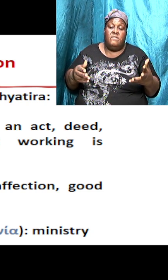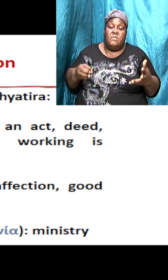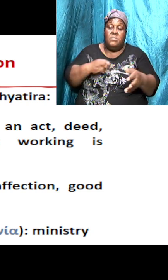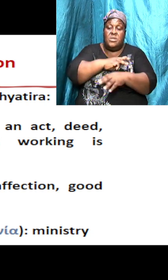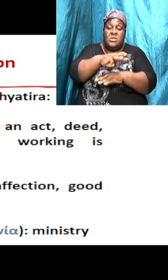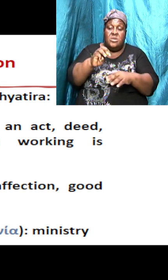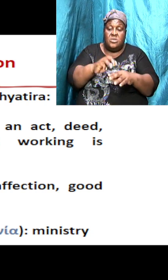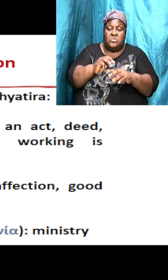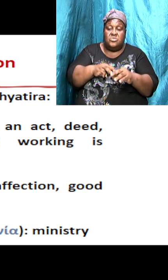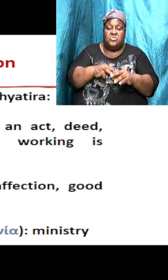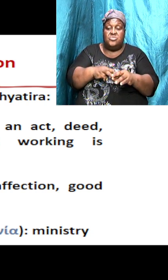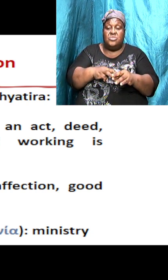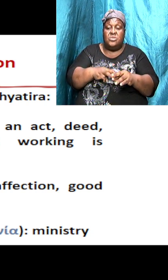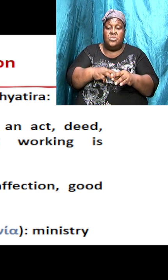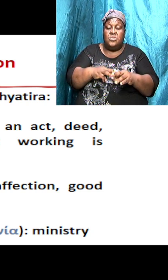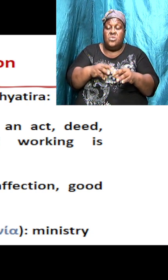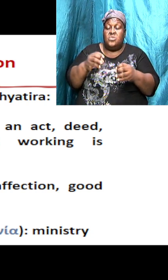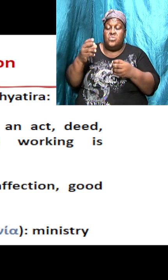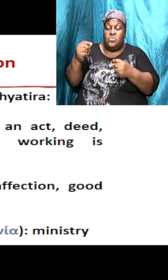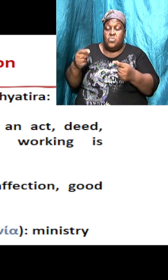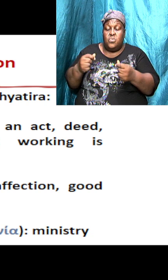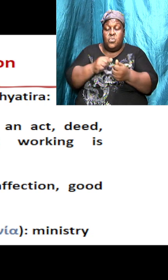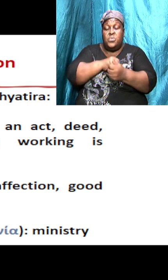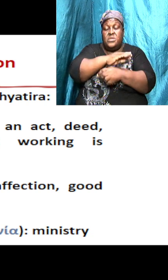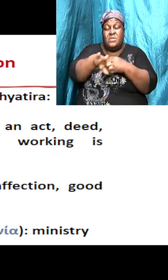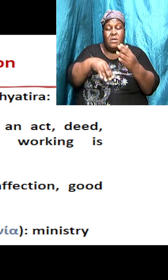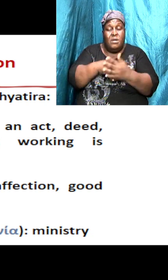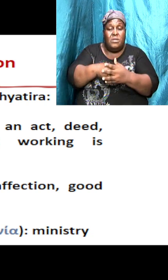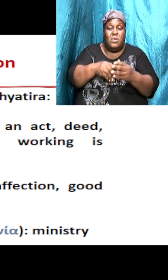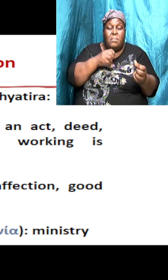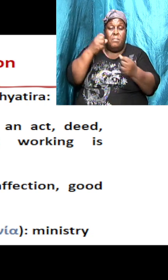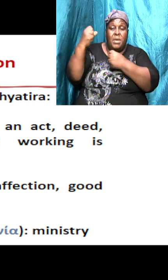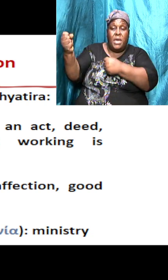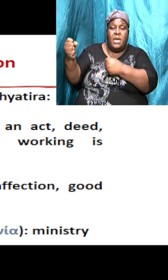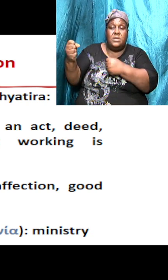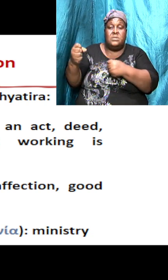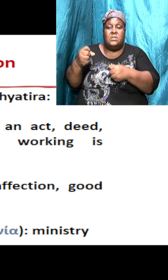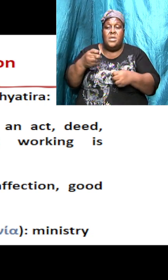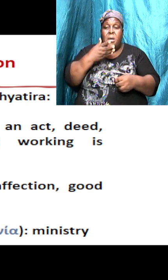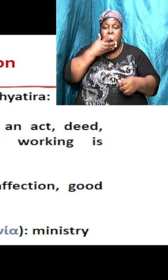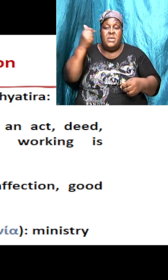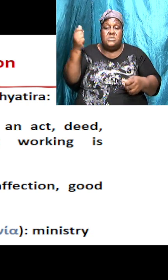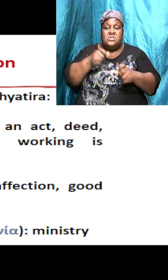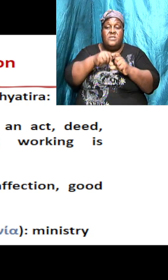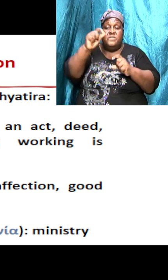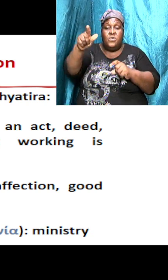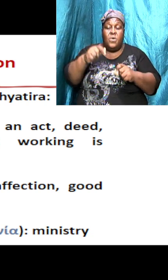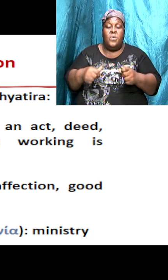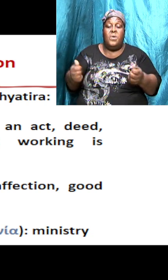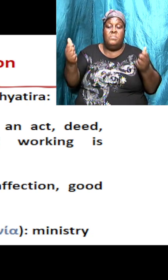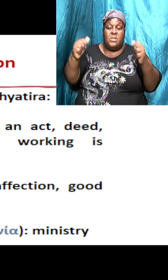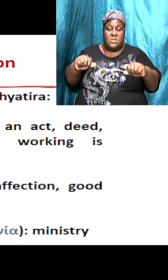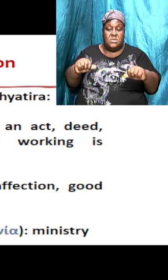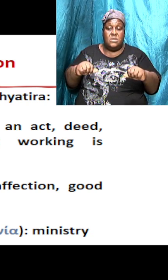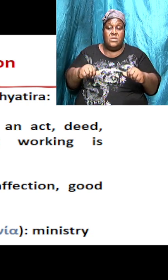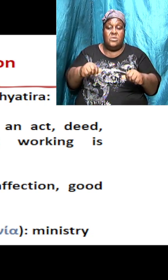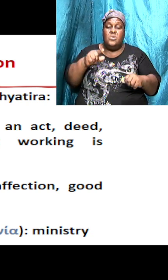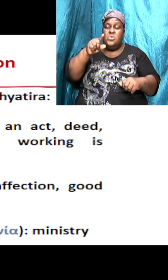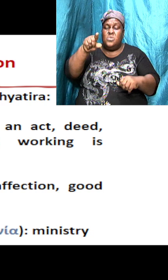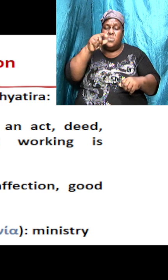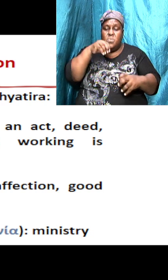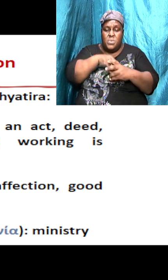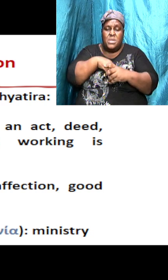your might. Do it to the best of your ability. You are in ministry. And Jesus